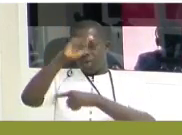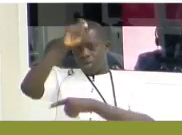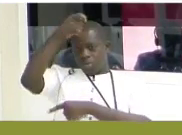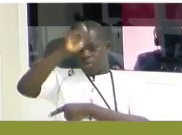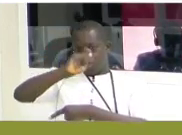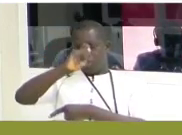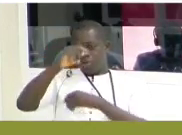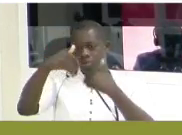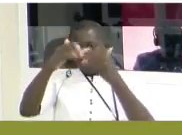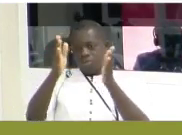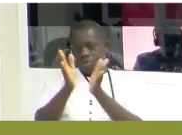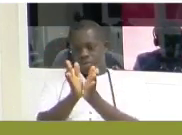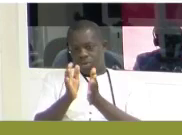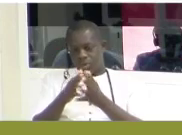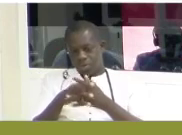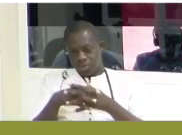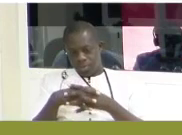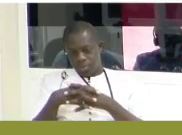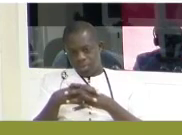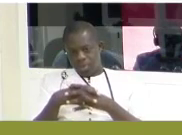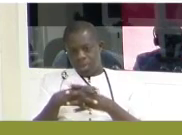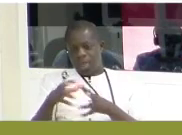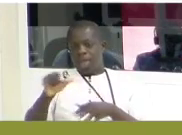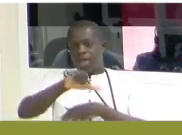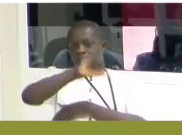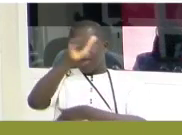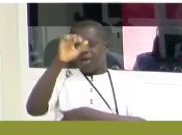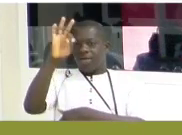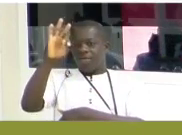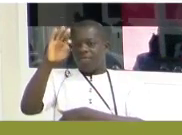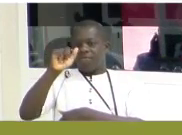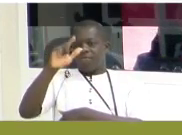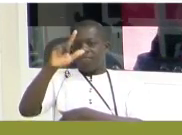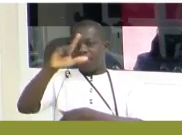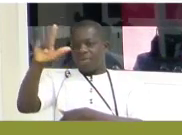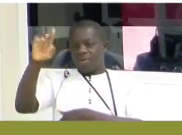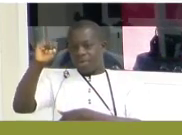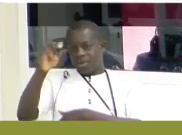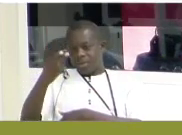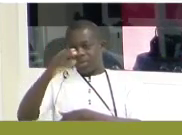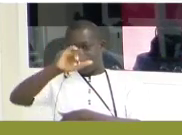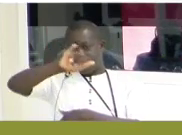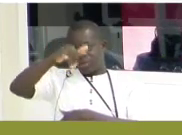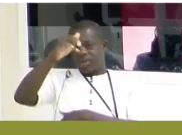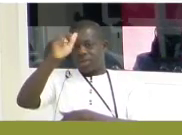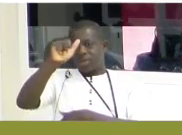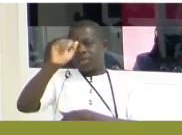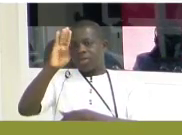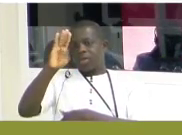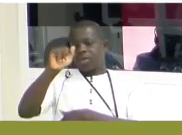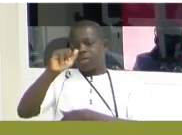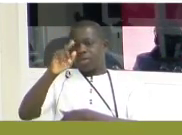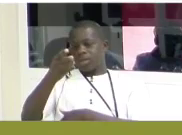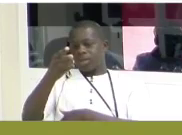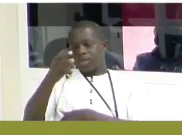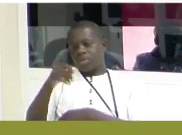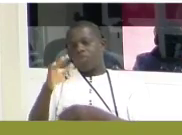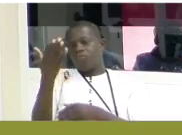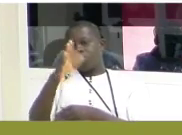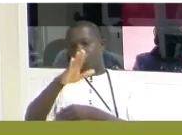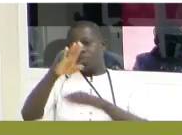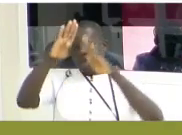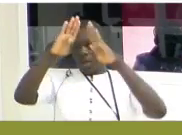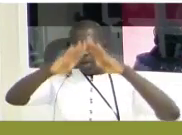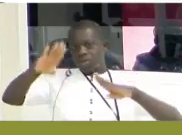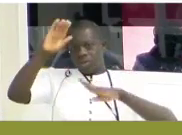Sergeant Senindur. And Fali Jabang. Fali Jabang was from the State Guards, an